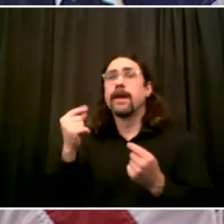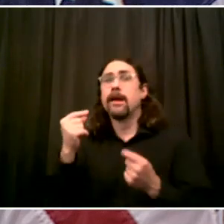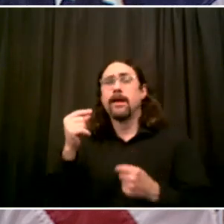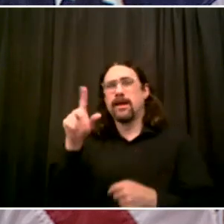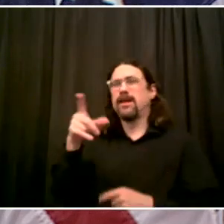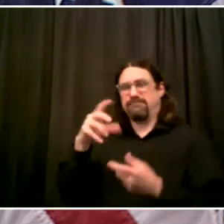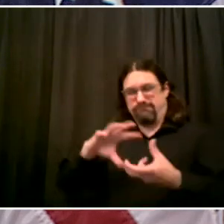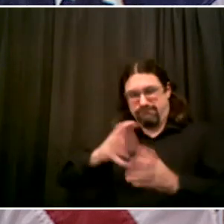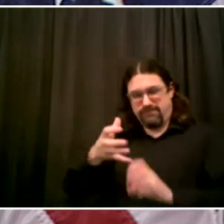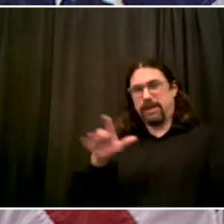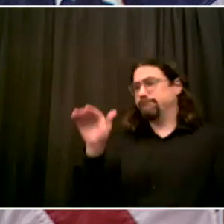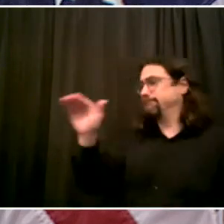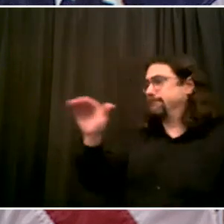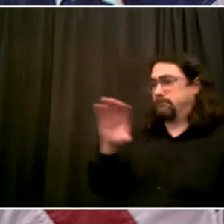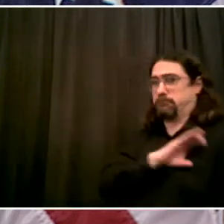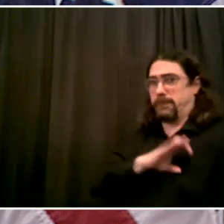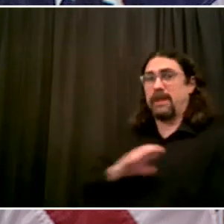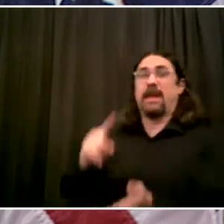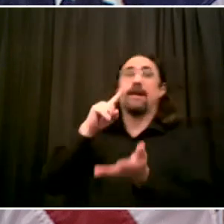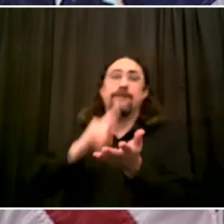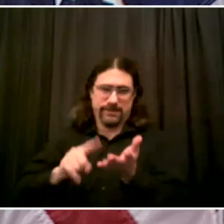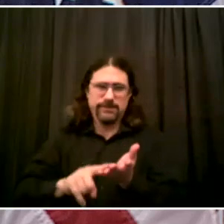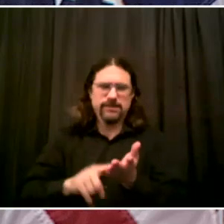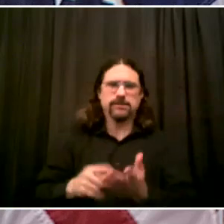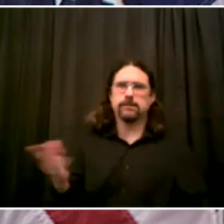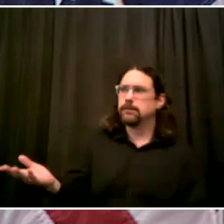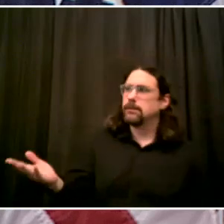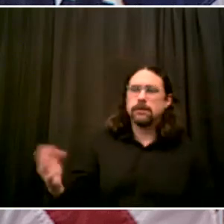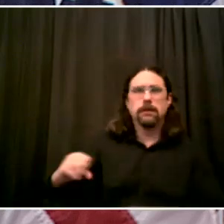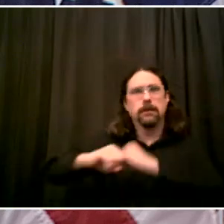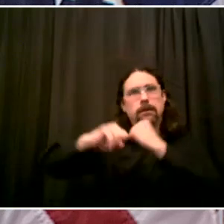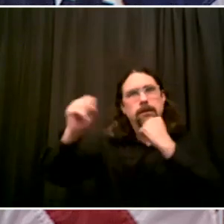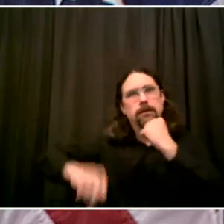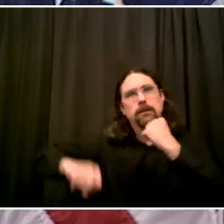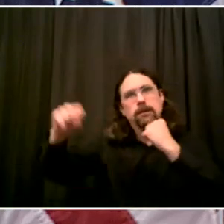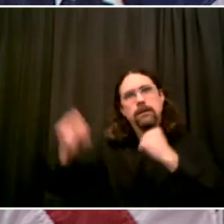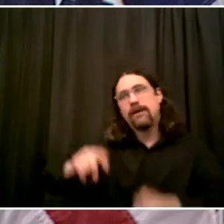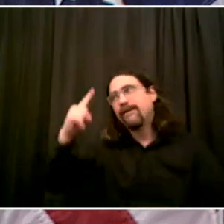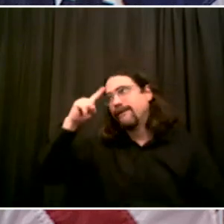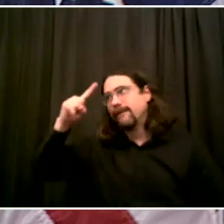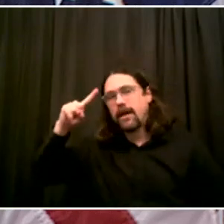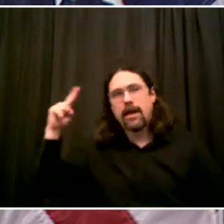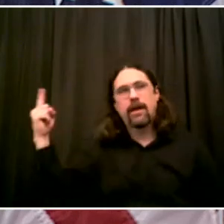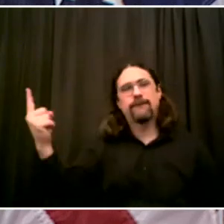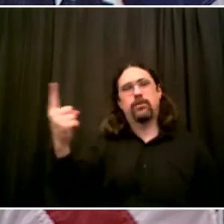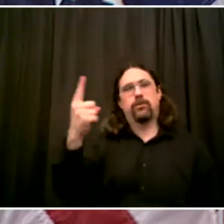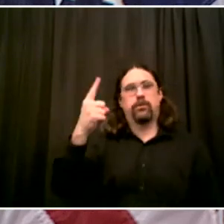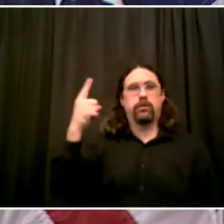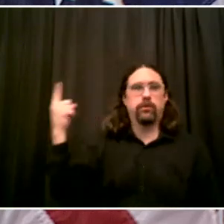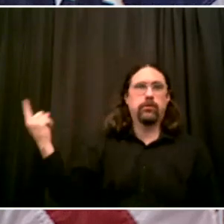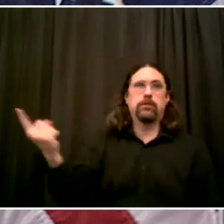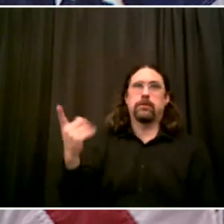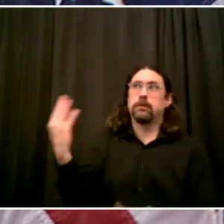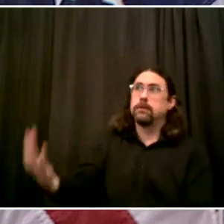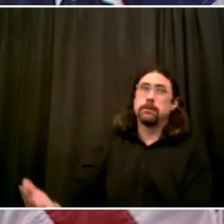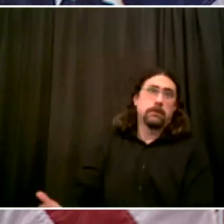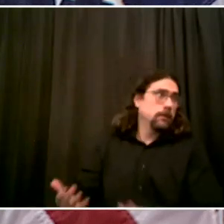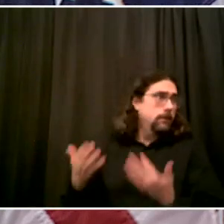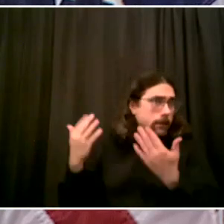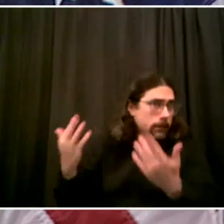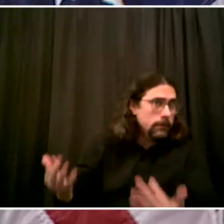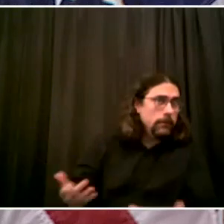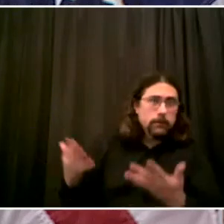to heal, to bring police and community together, to continue that progress, and to make clear to people there